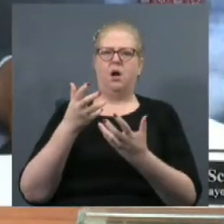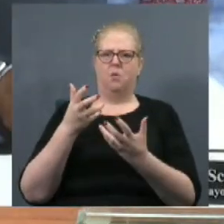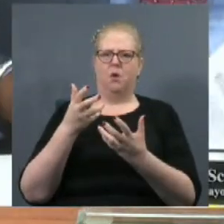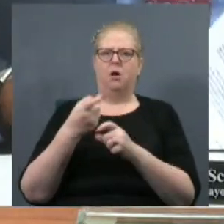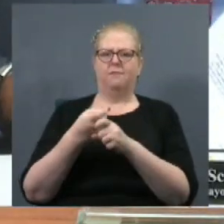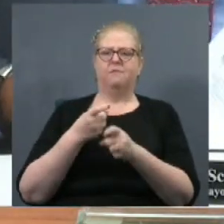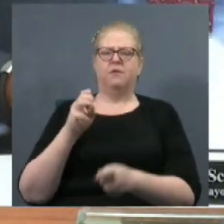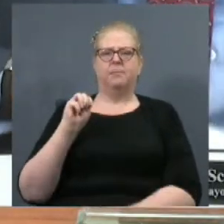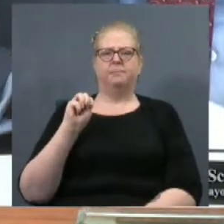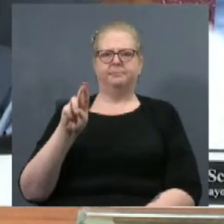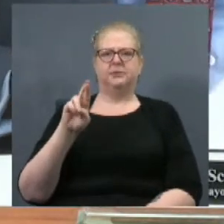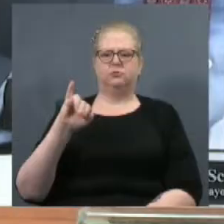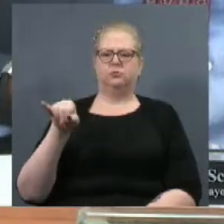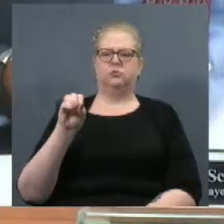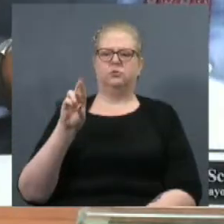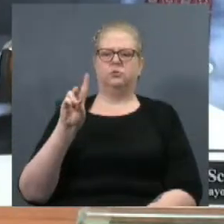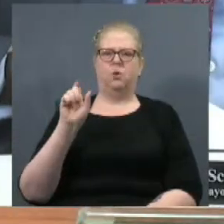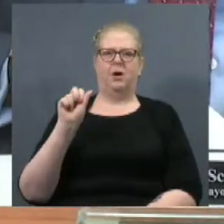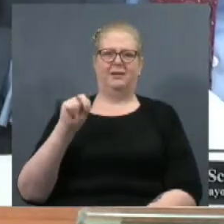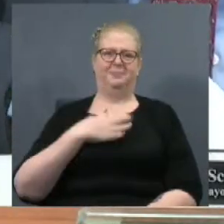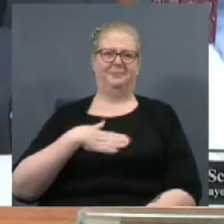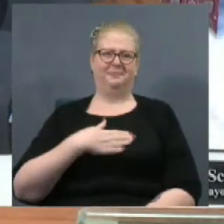Jordan.